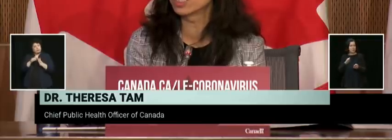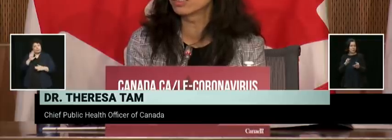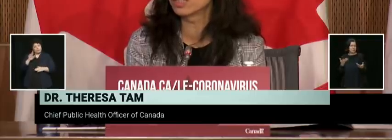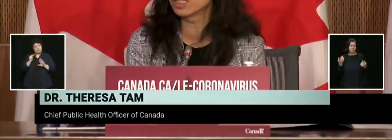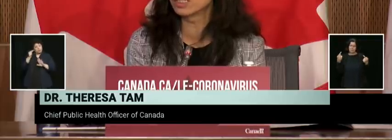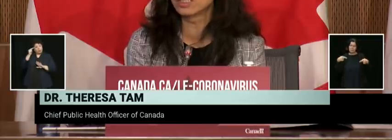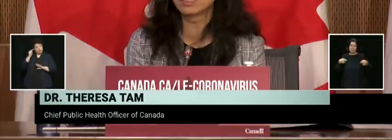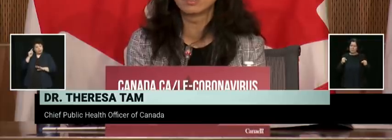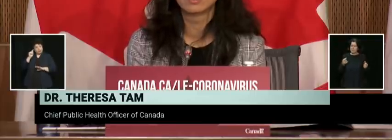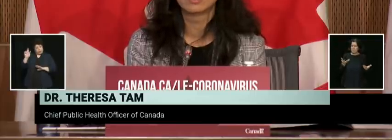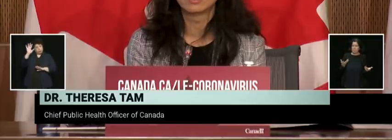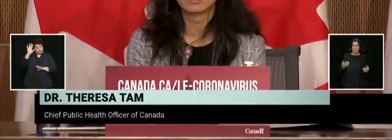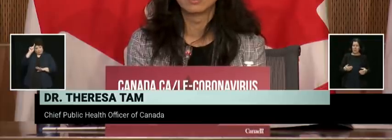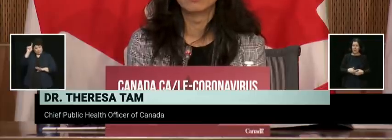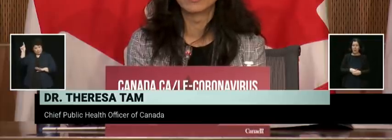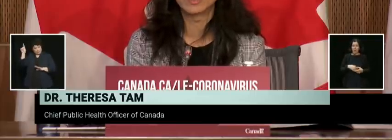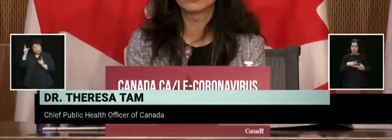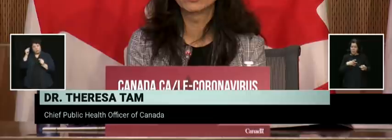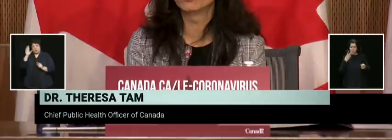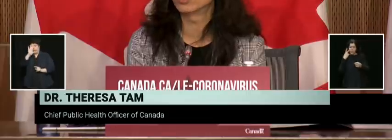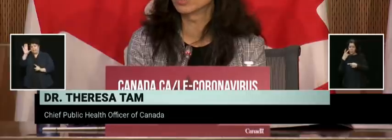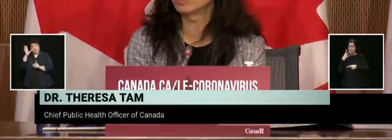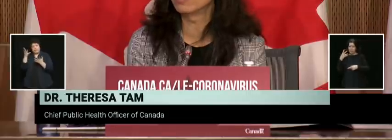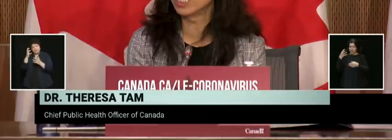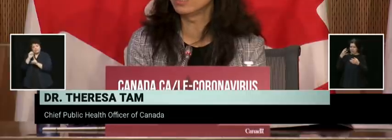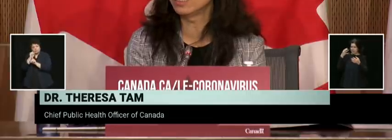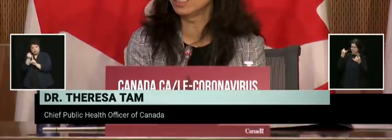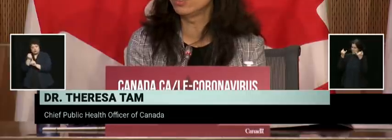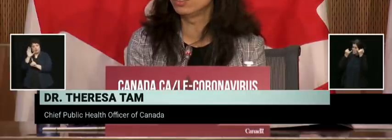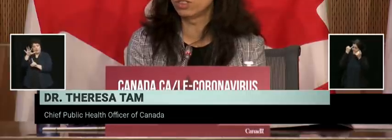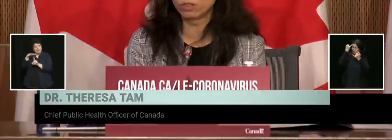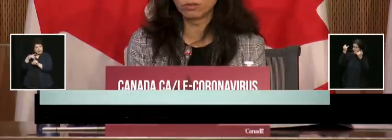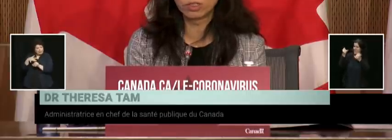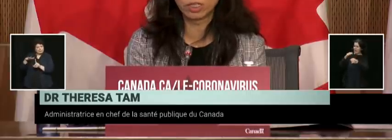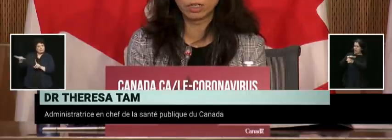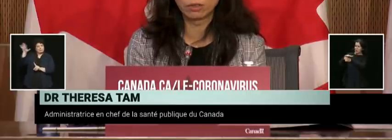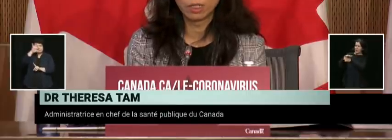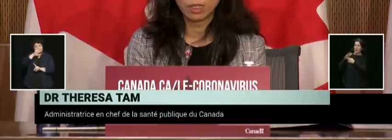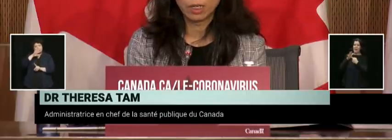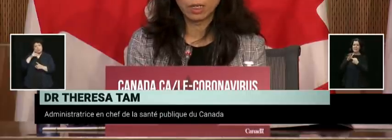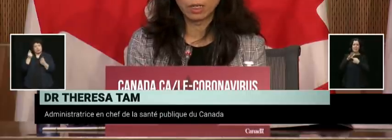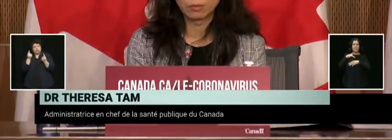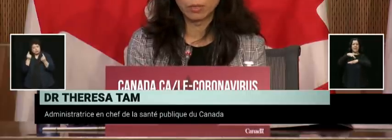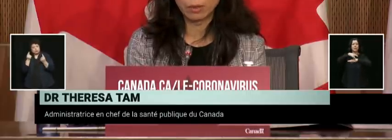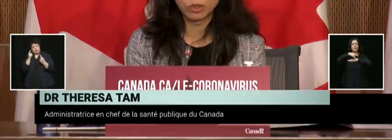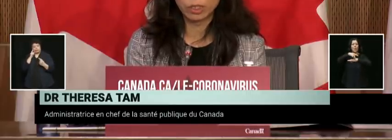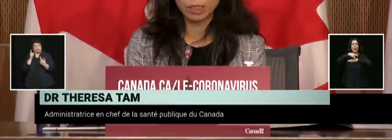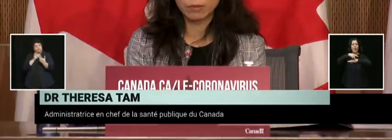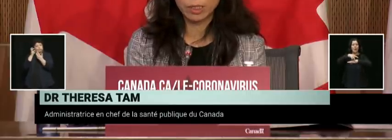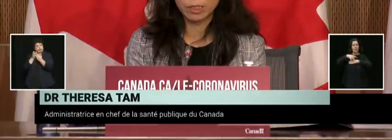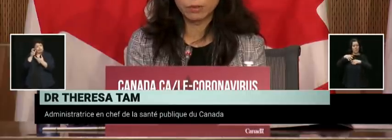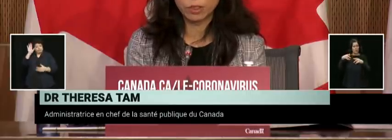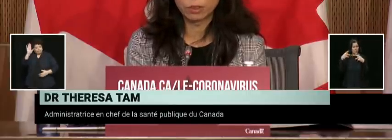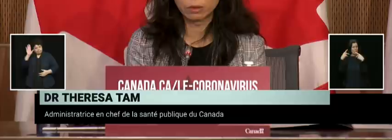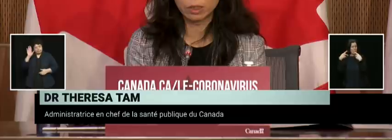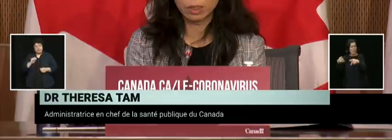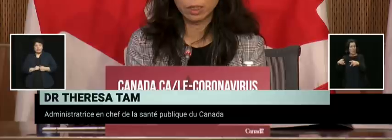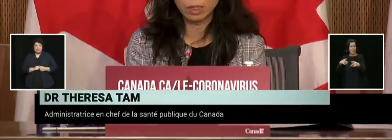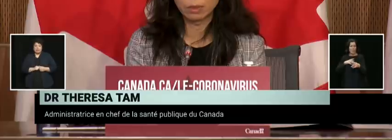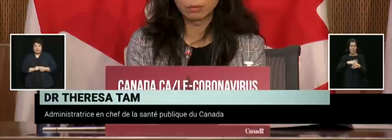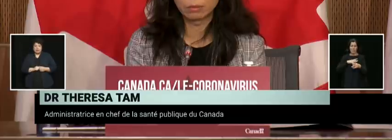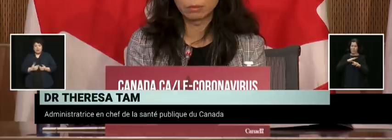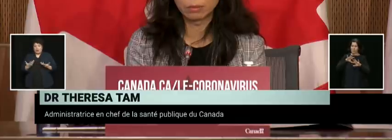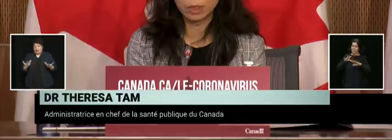set of circumstances as to what they may need to do. So I'm sure it's a very